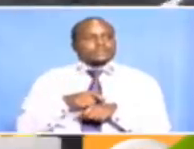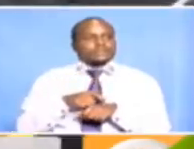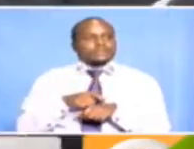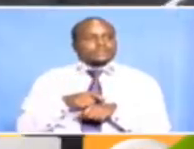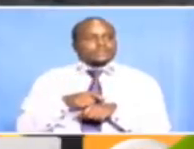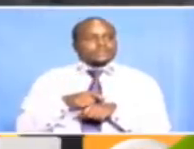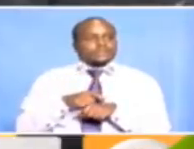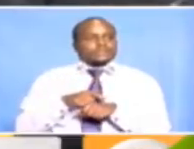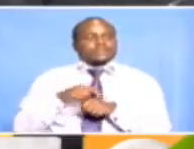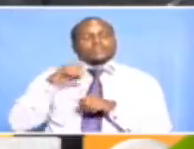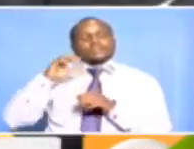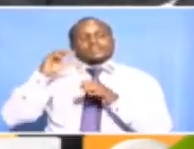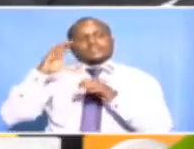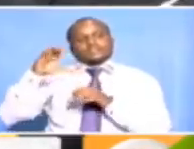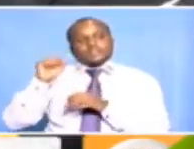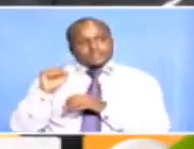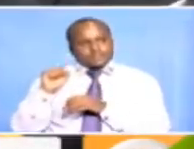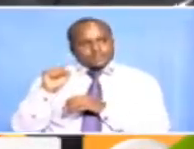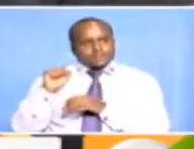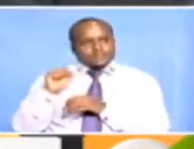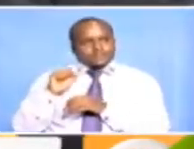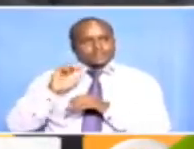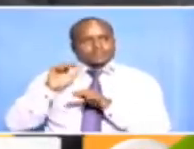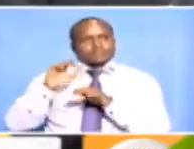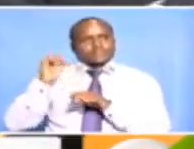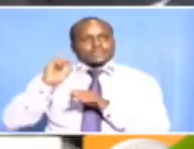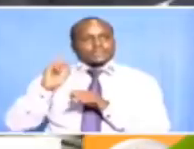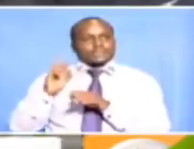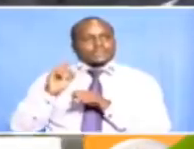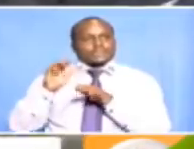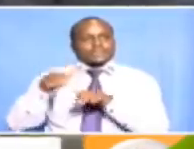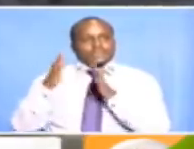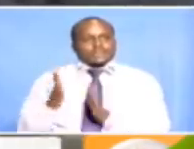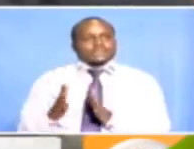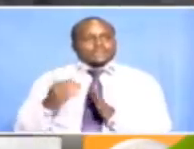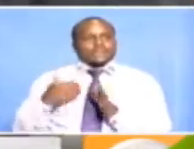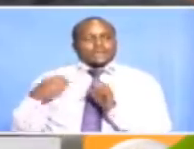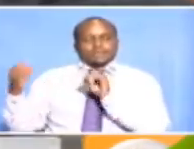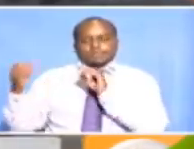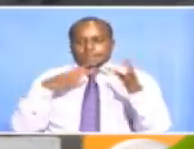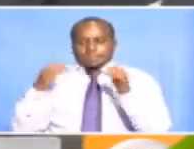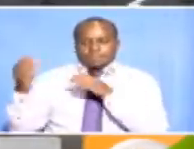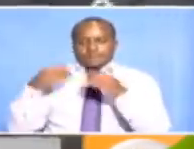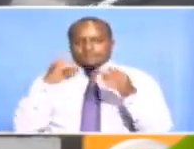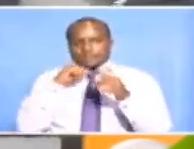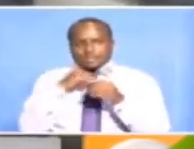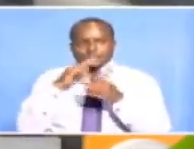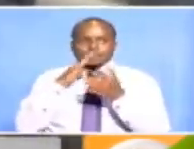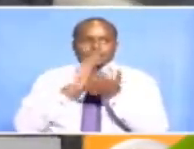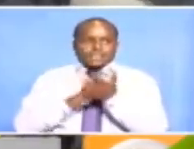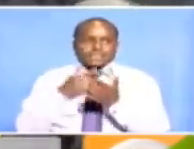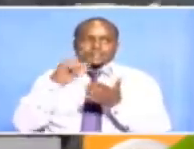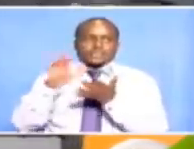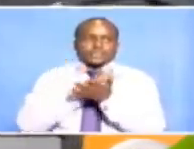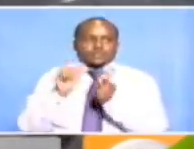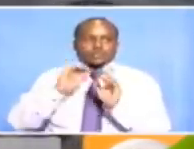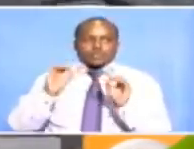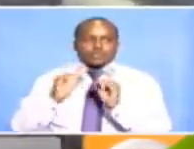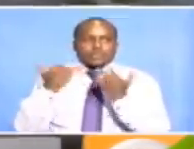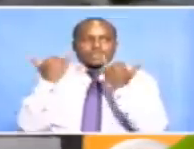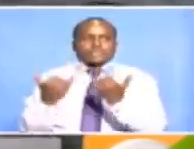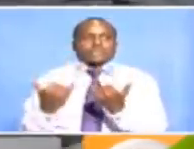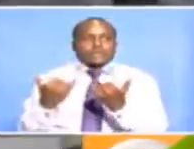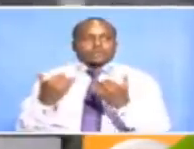Waziri Felix Kosgei, your excellency sir, huyu minister wa agriculture na niko na correspondences na yeye nimemwandikia barua akanambia abomoi. Sasa ako hapa